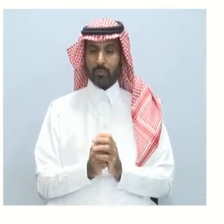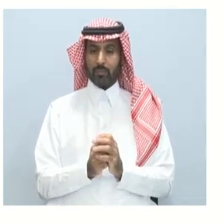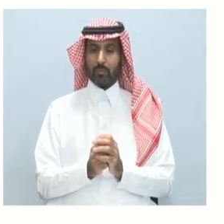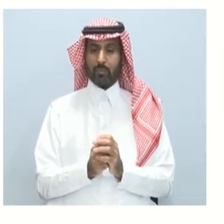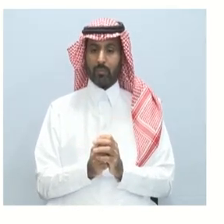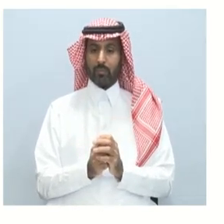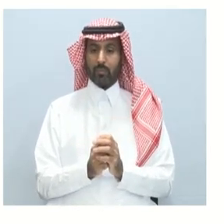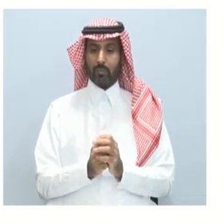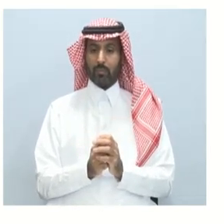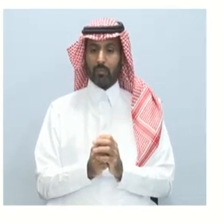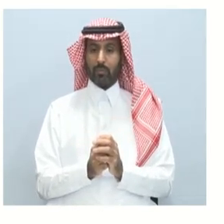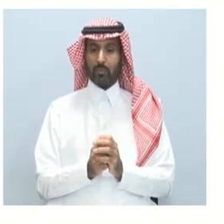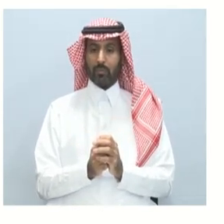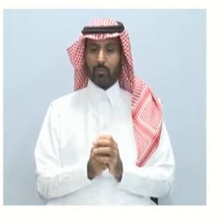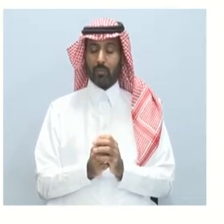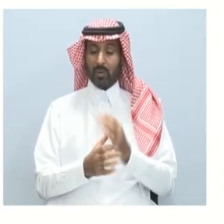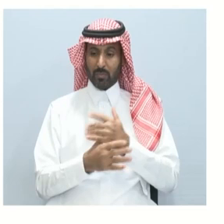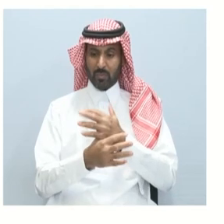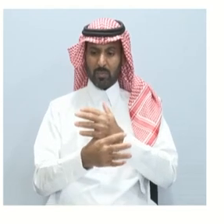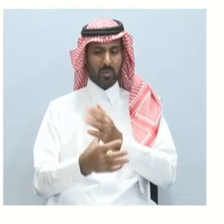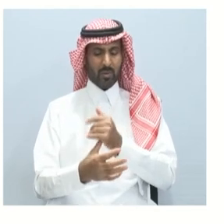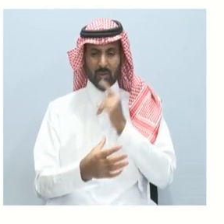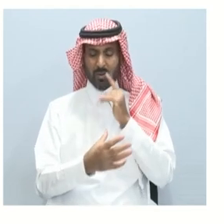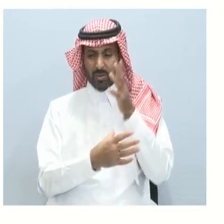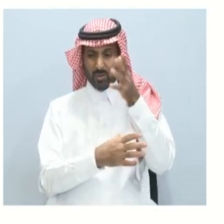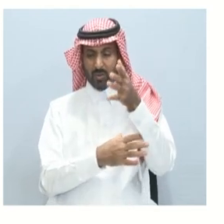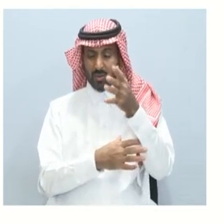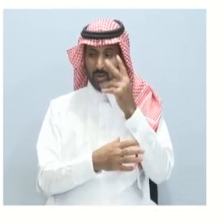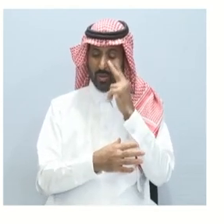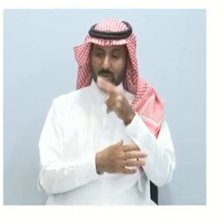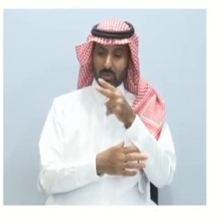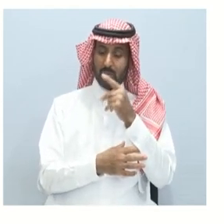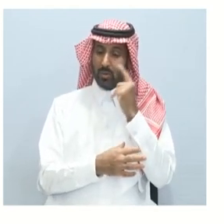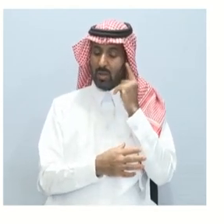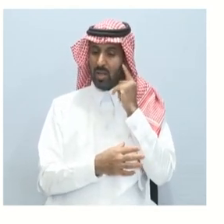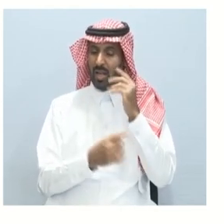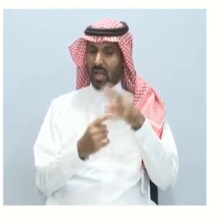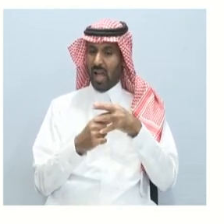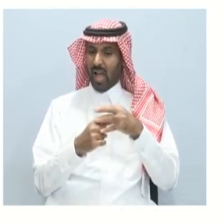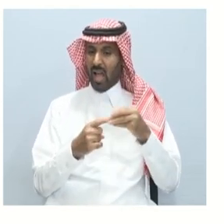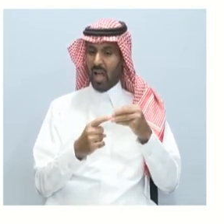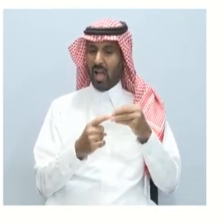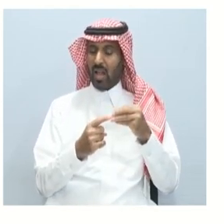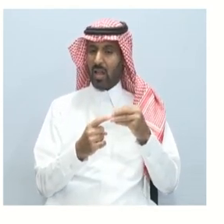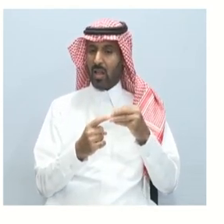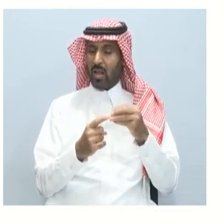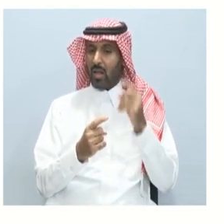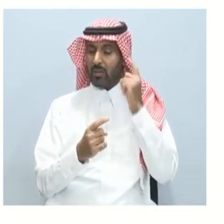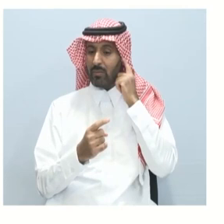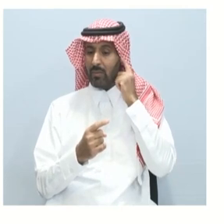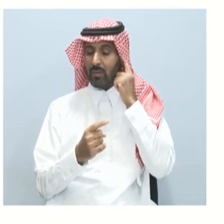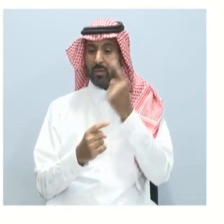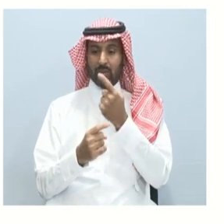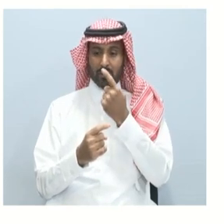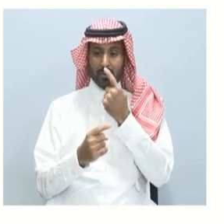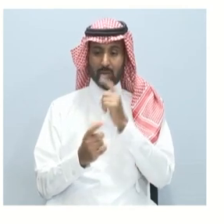the giant flightless ostrich has poor senses of both smell and hearing, the zebra has an acute